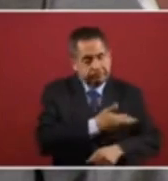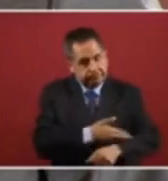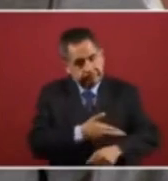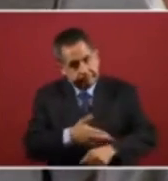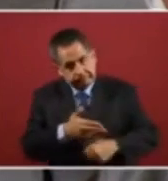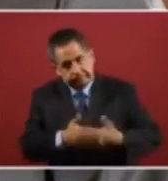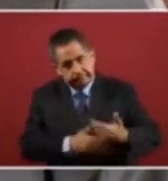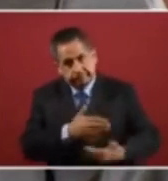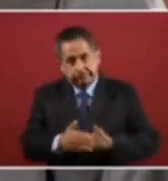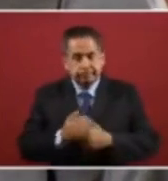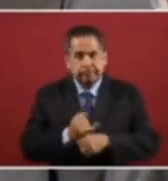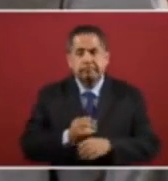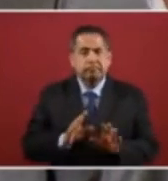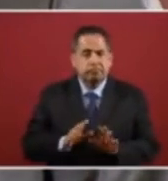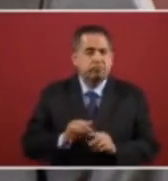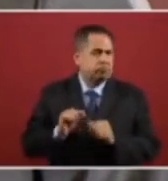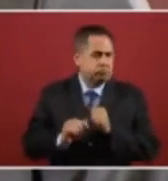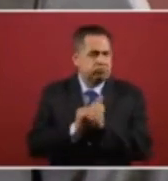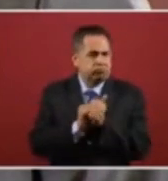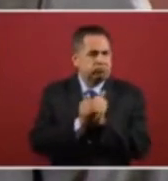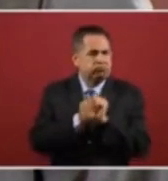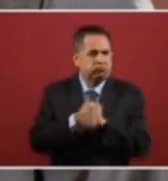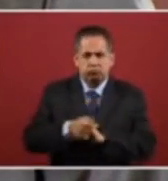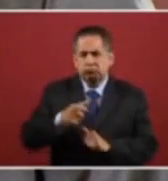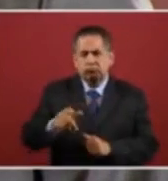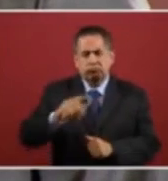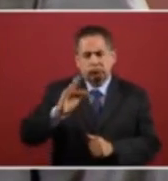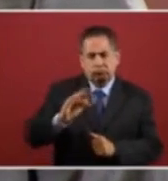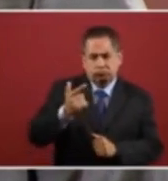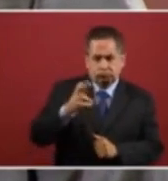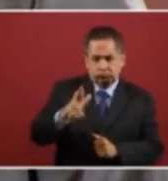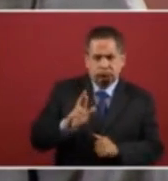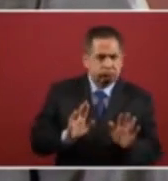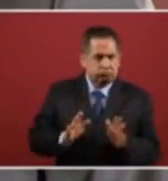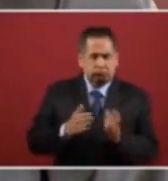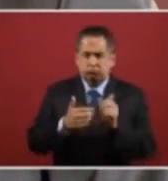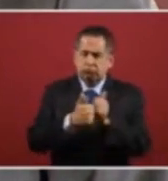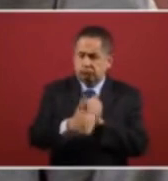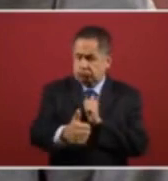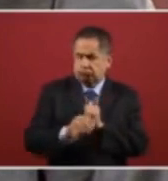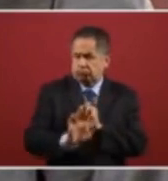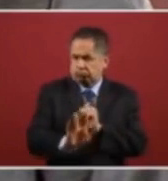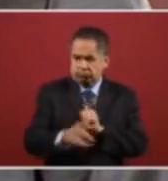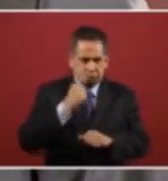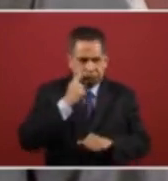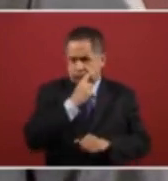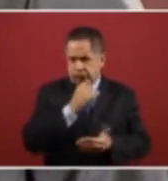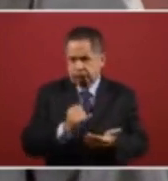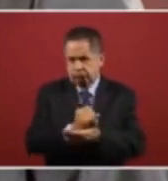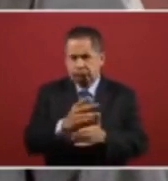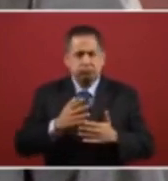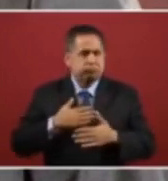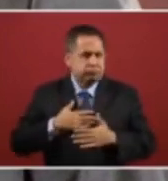all the processes and investigation that are being motivated or done by the